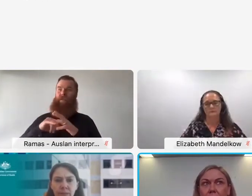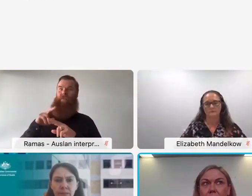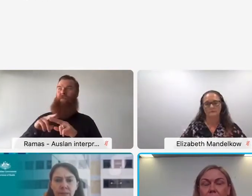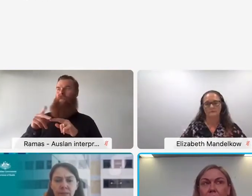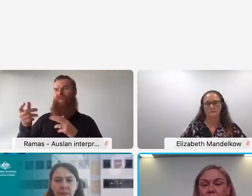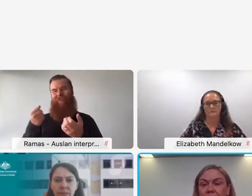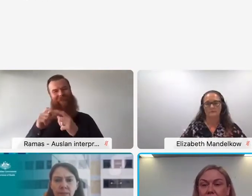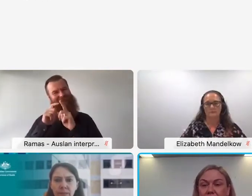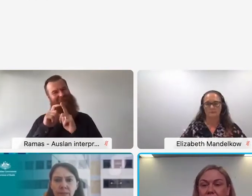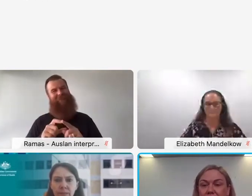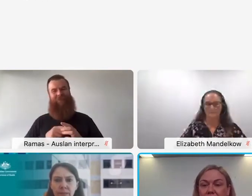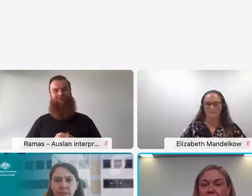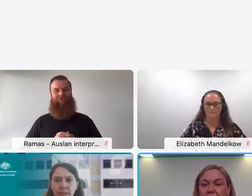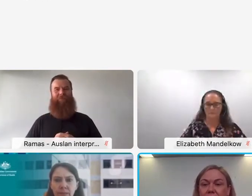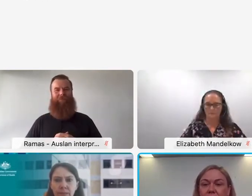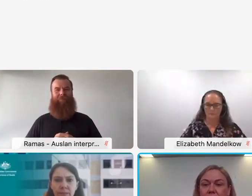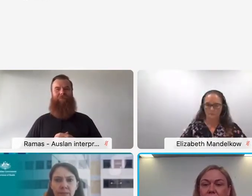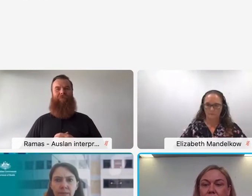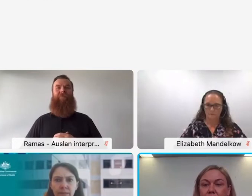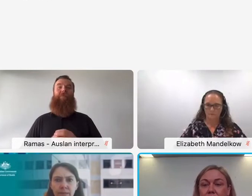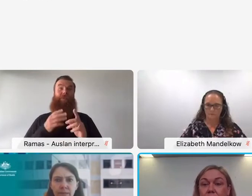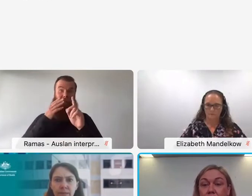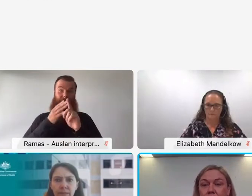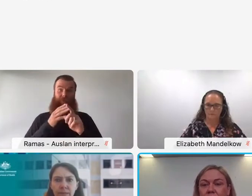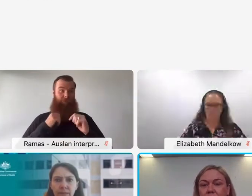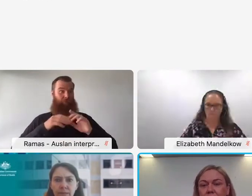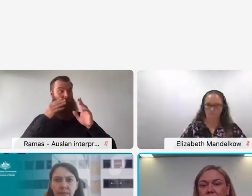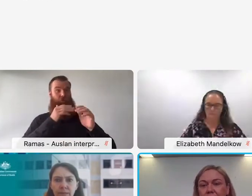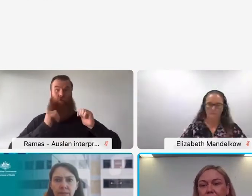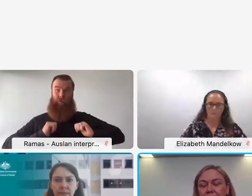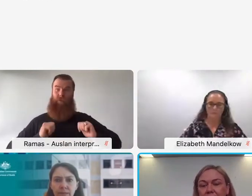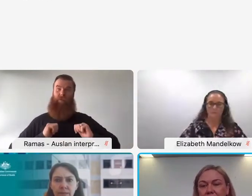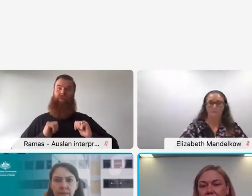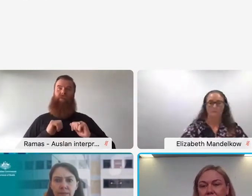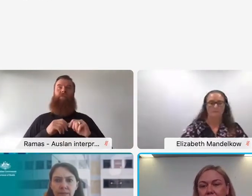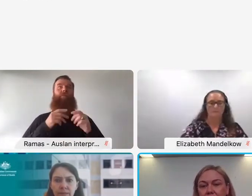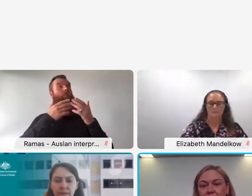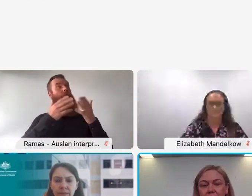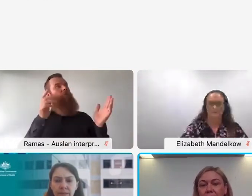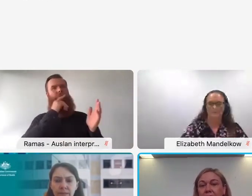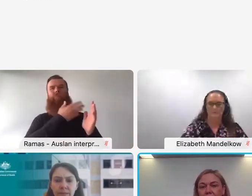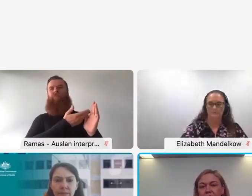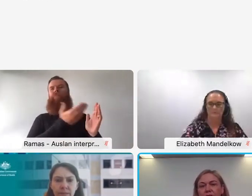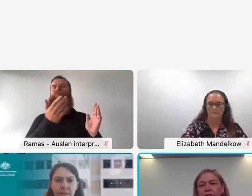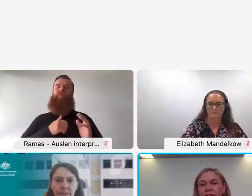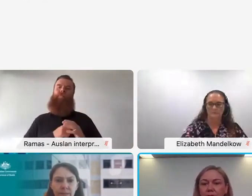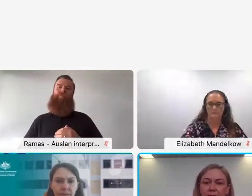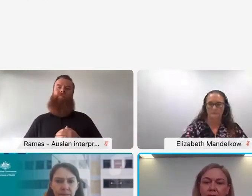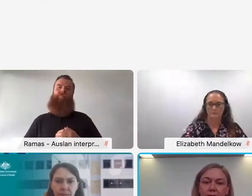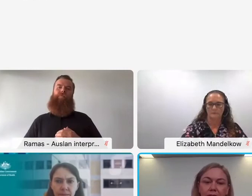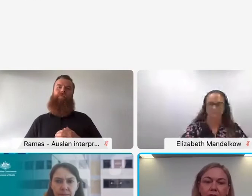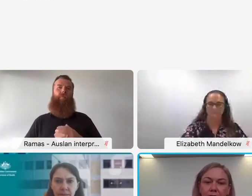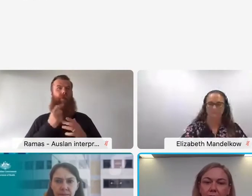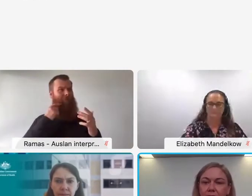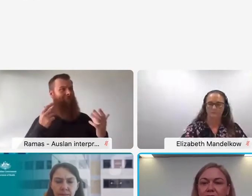The goal of Aptc is to broaden and encourage the